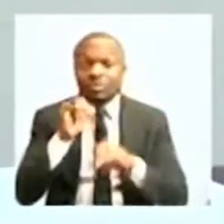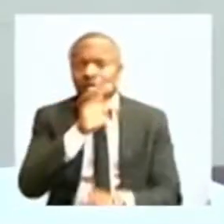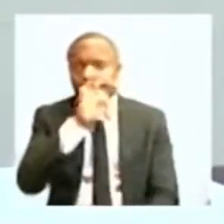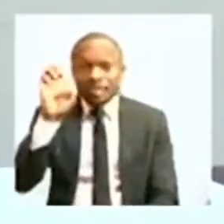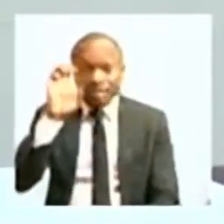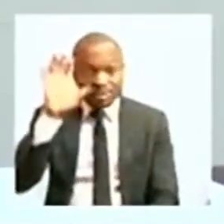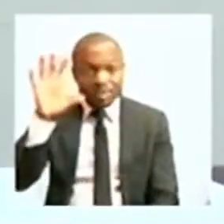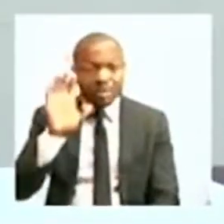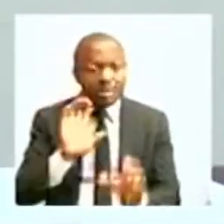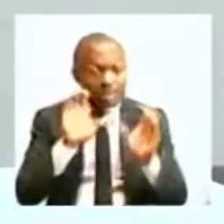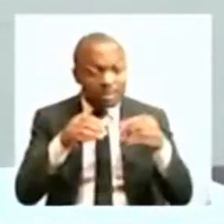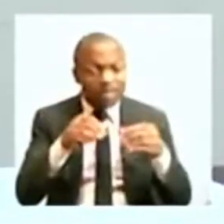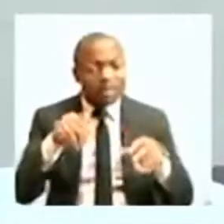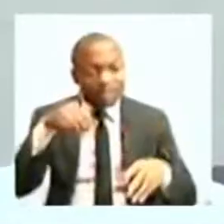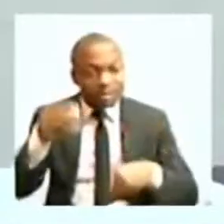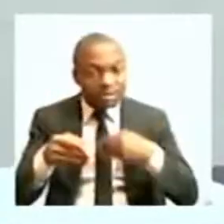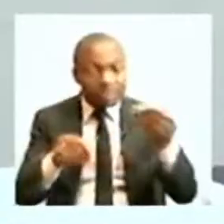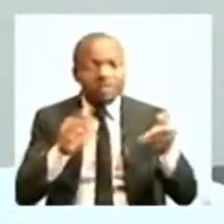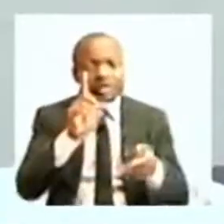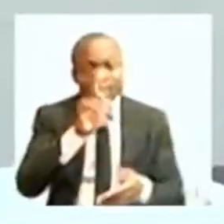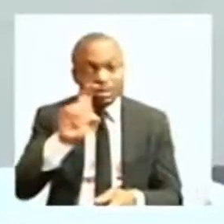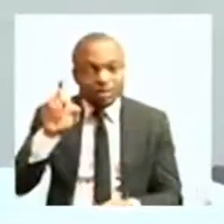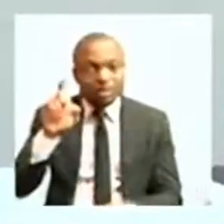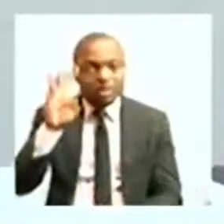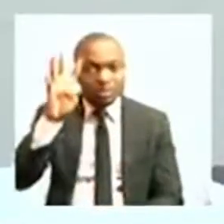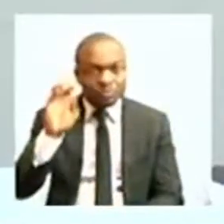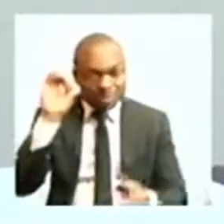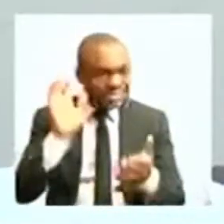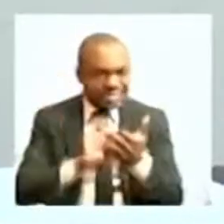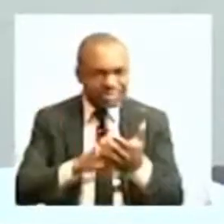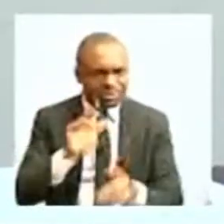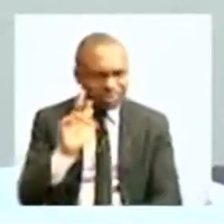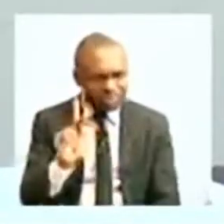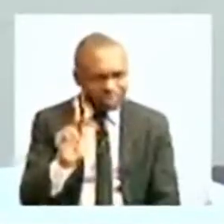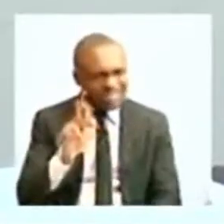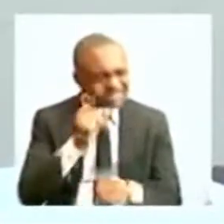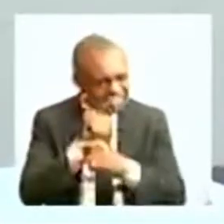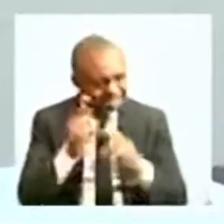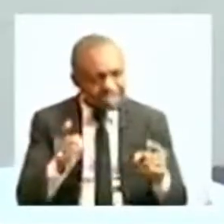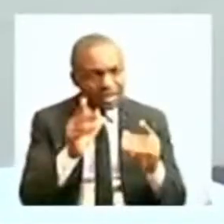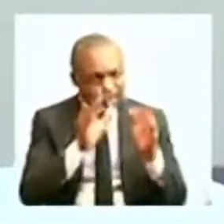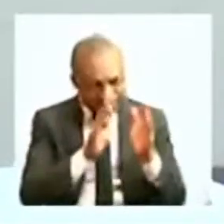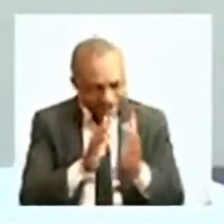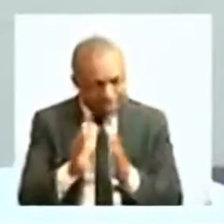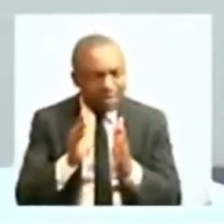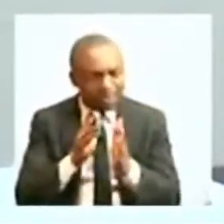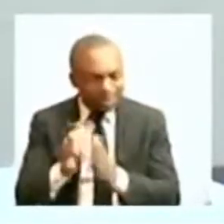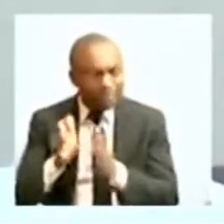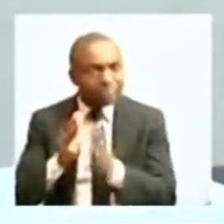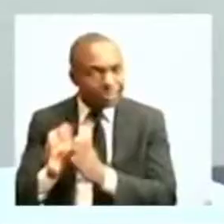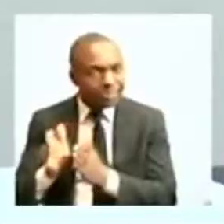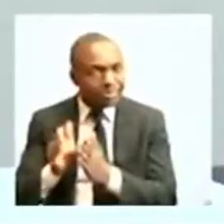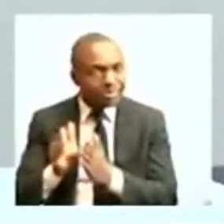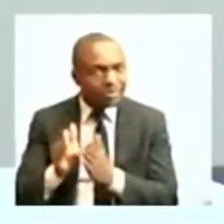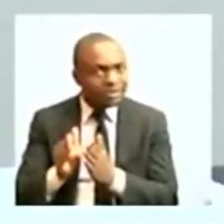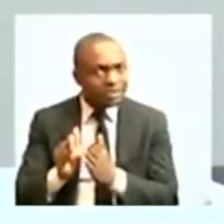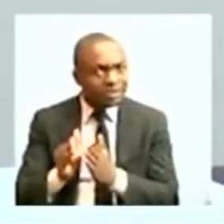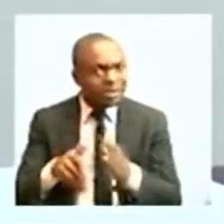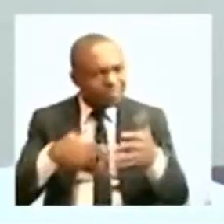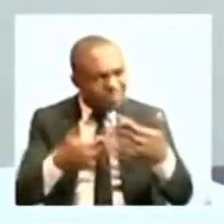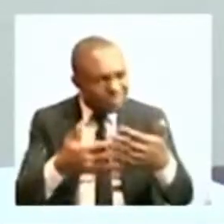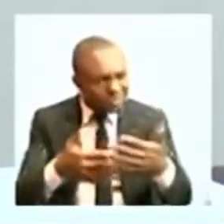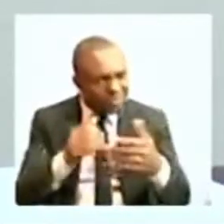Province. A council spending 140,000 kwacha just to prepare stationery